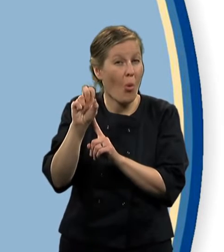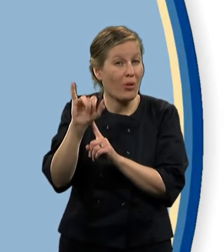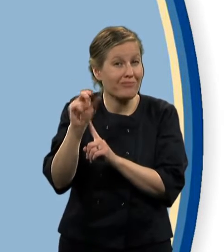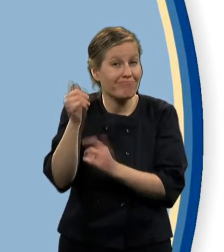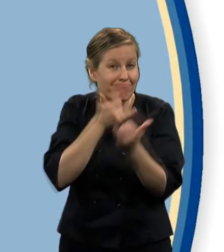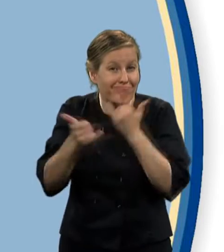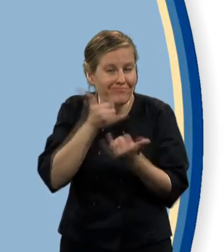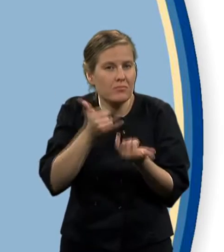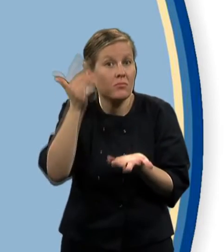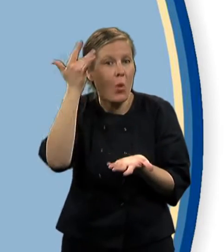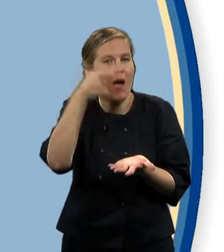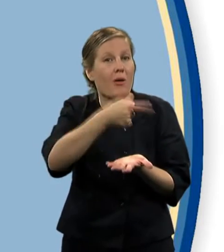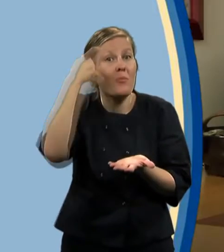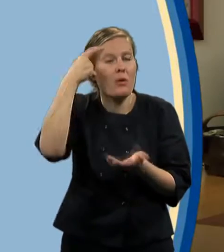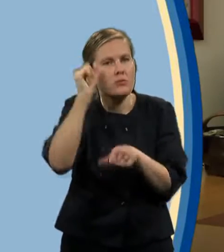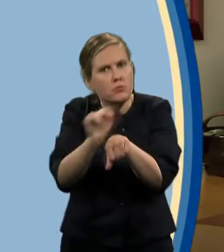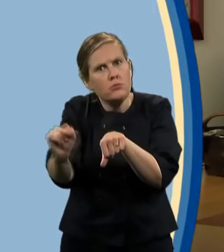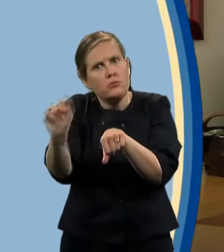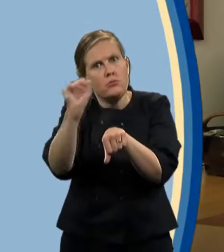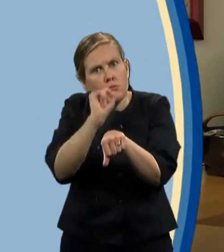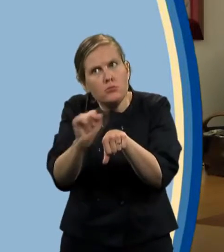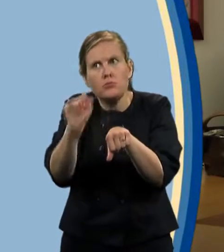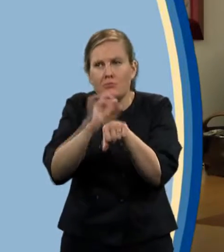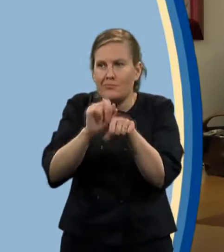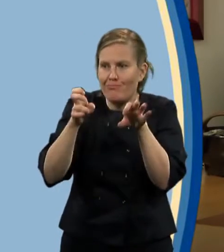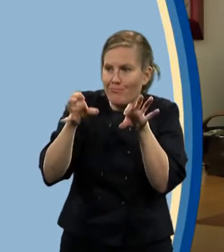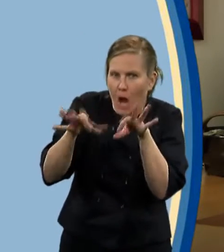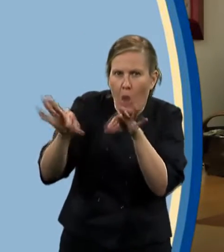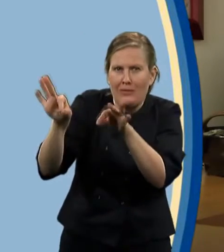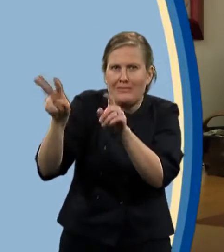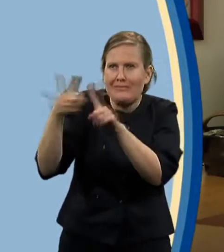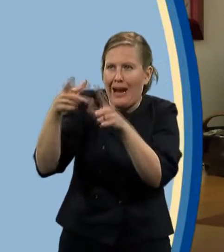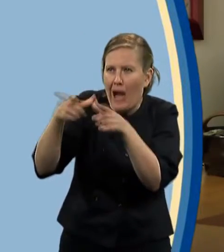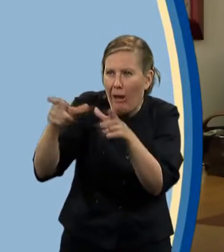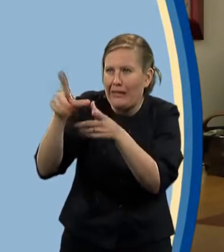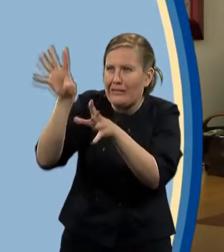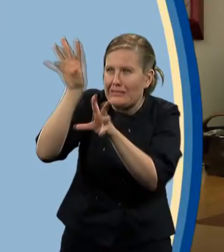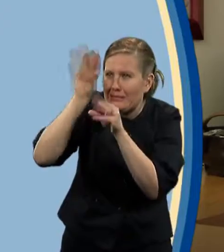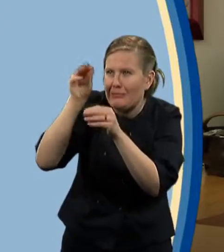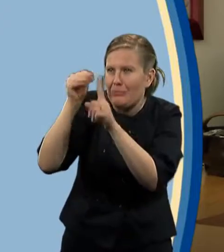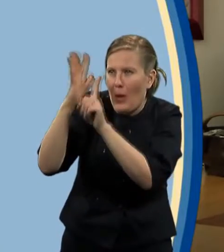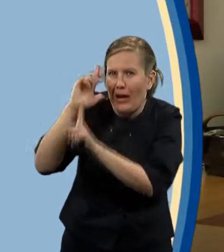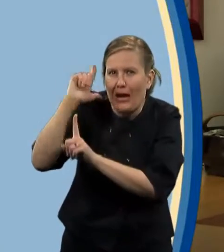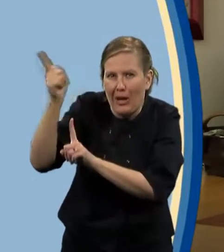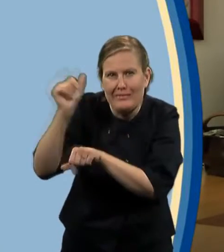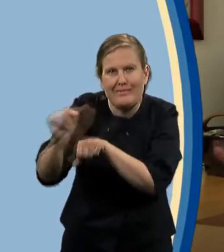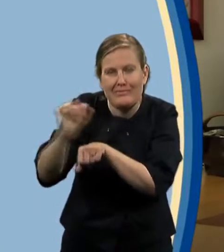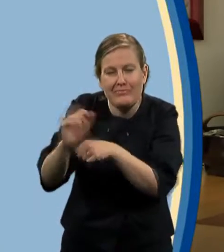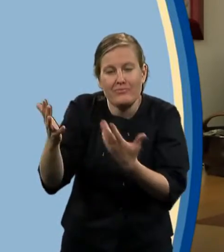have high intrusion errors. That is when we see children have a laborful,